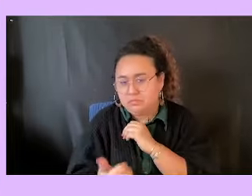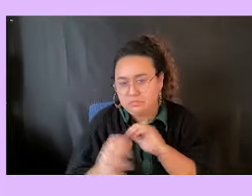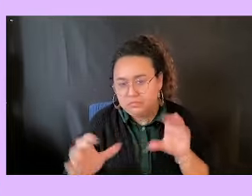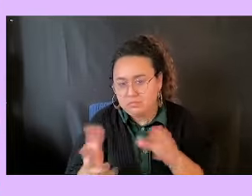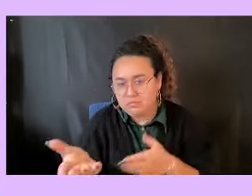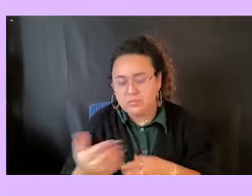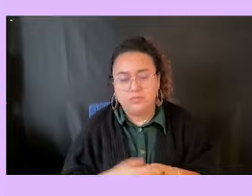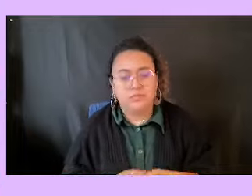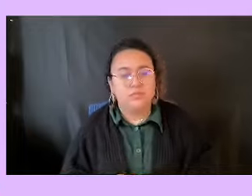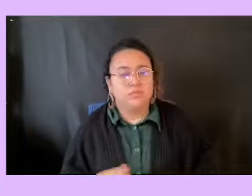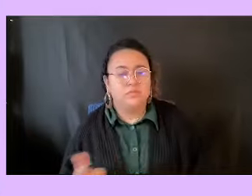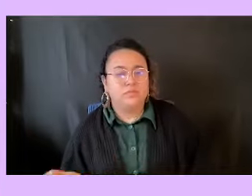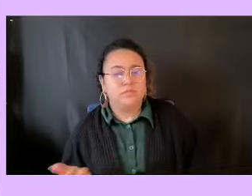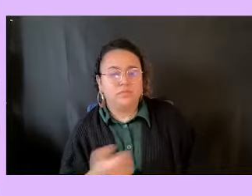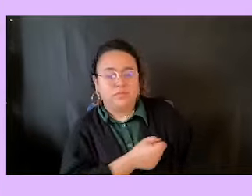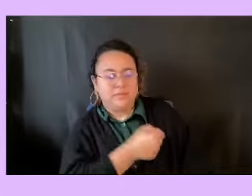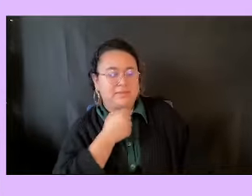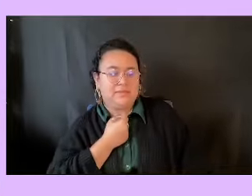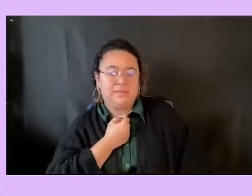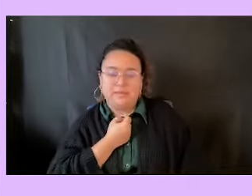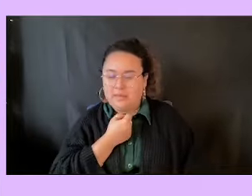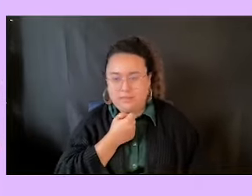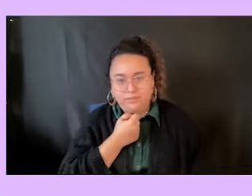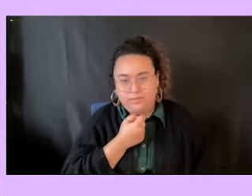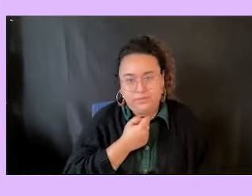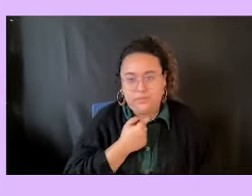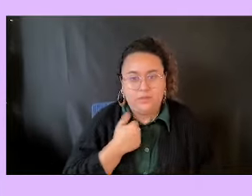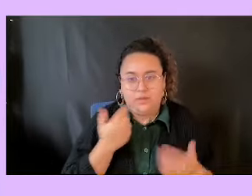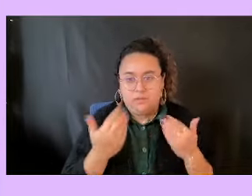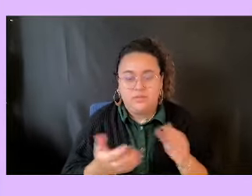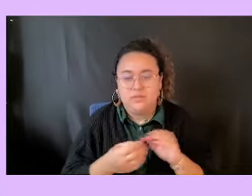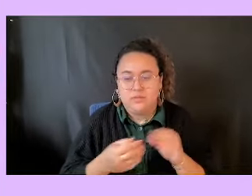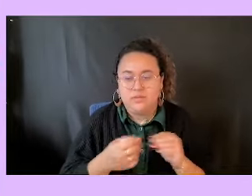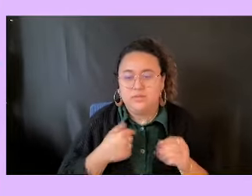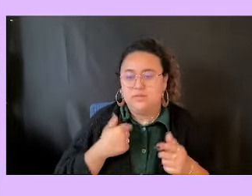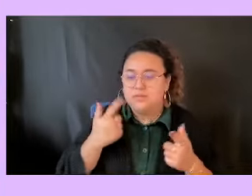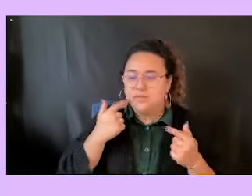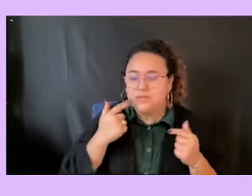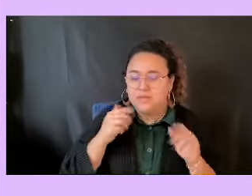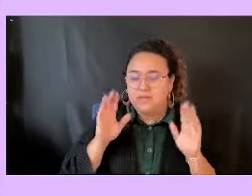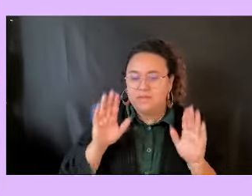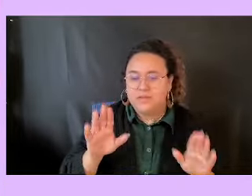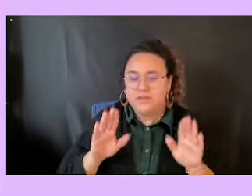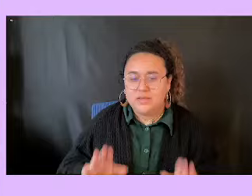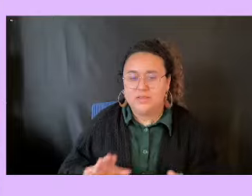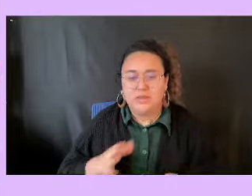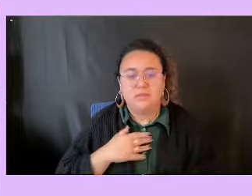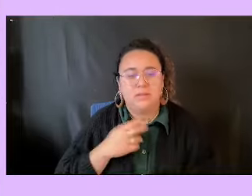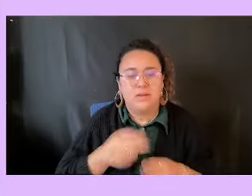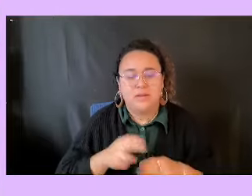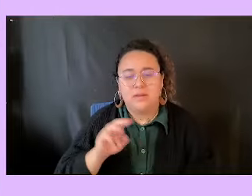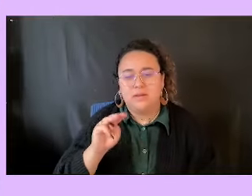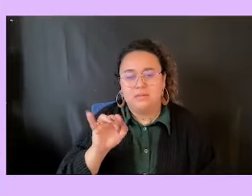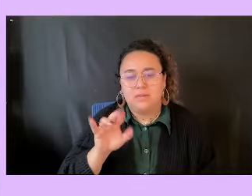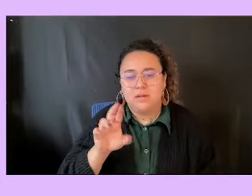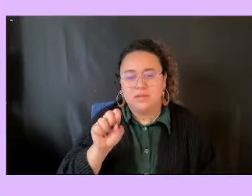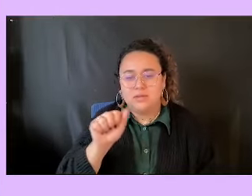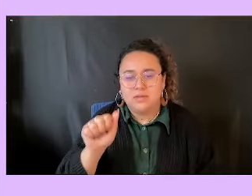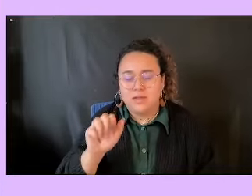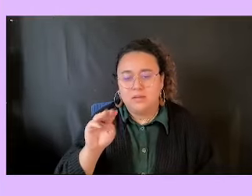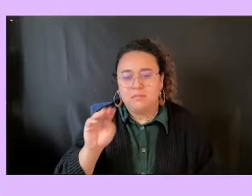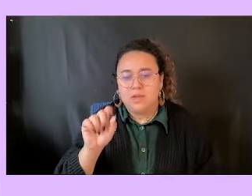I was also just handed the mic, so. Fantastic. I'm taking my turn. My name is Marisa Molinar, or